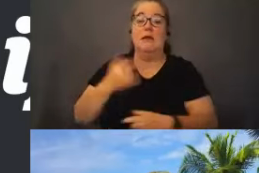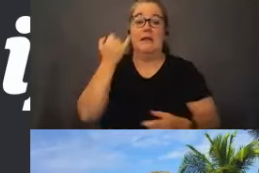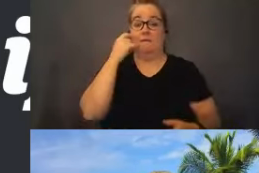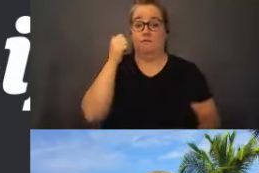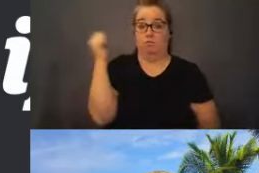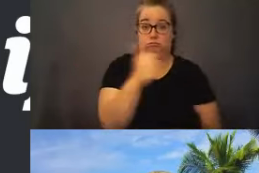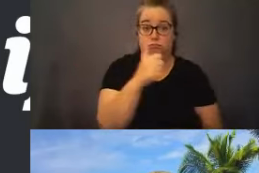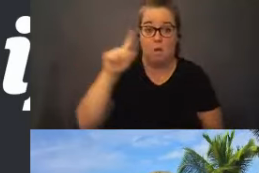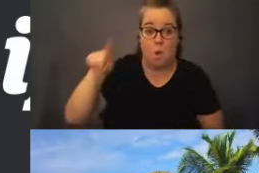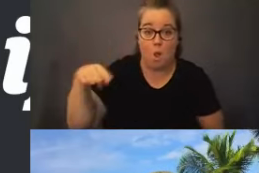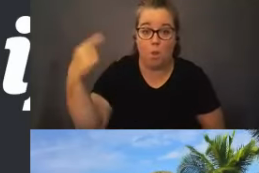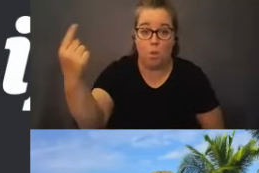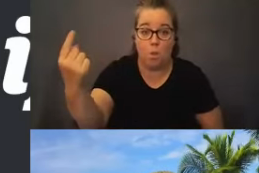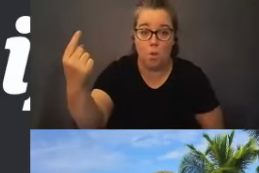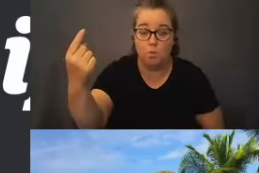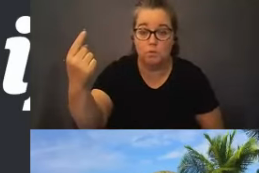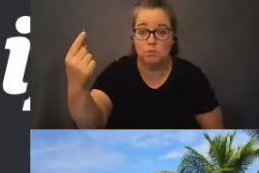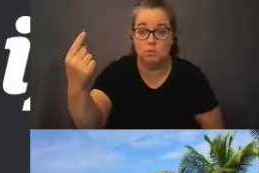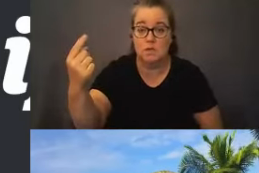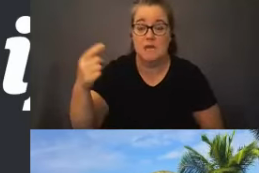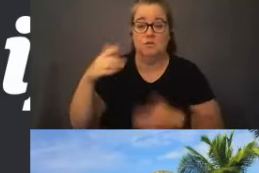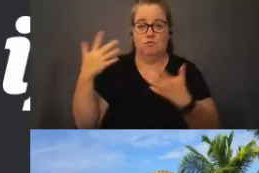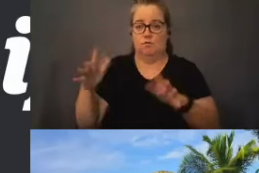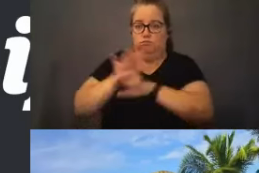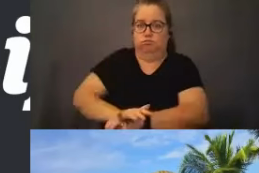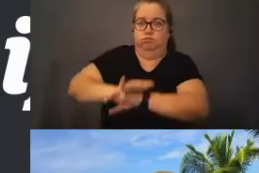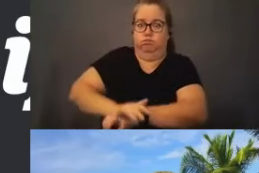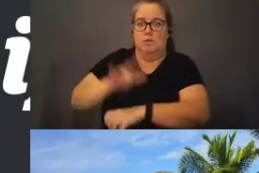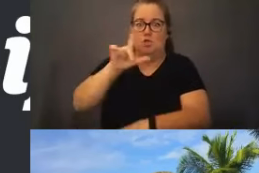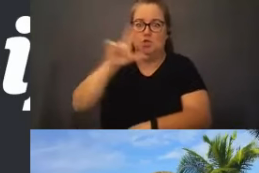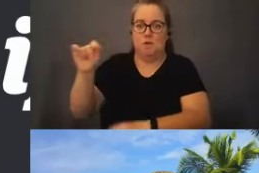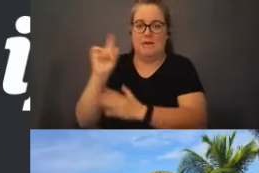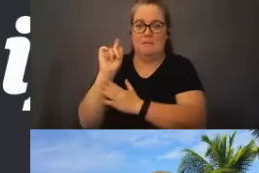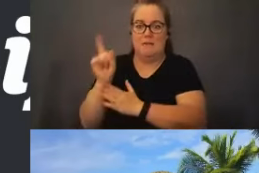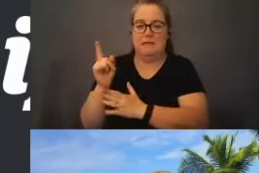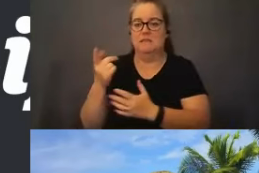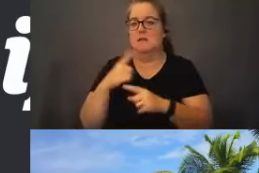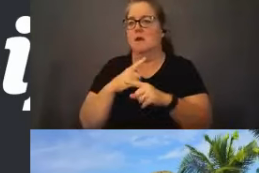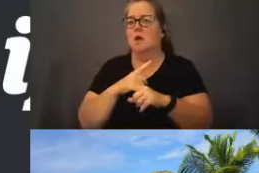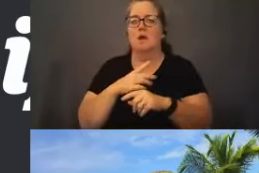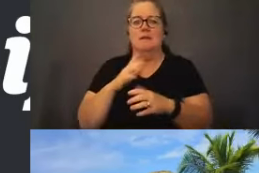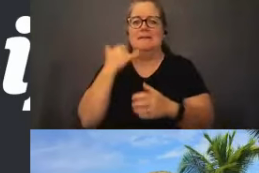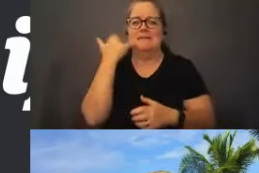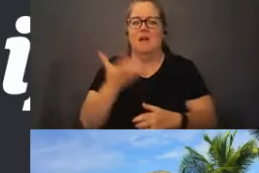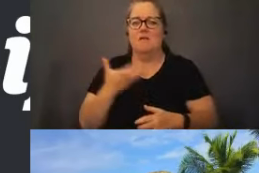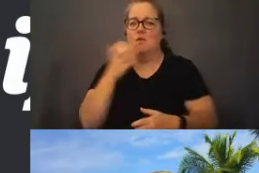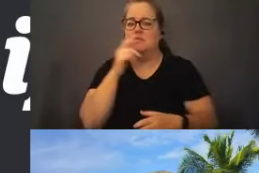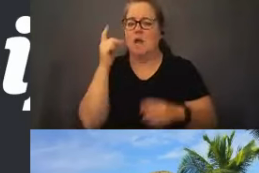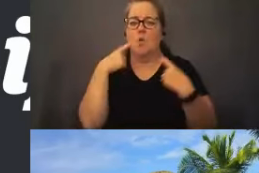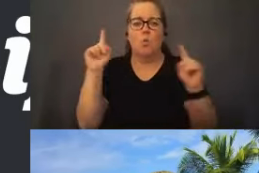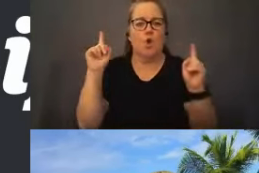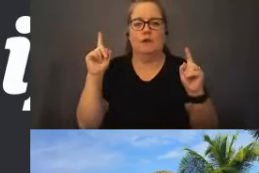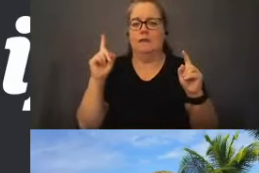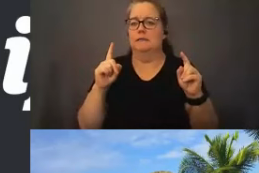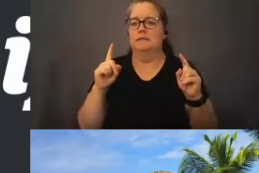and you have done CPR for 20 minutes, your cell phone is not working, you can't get 911, your battery